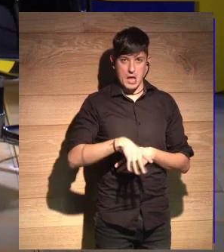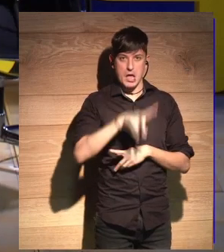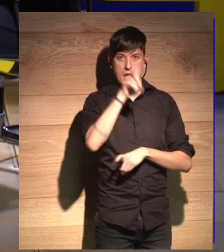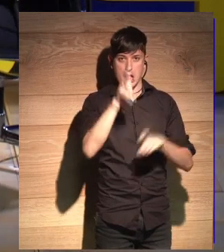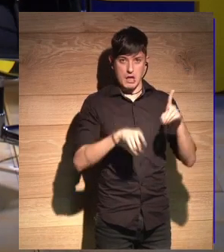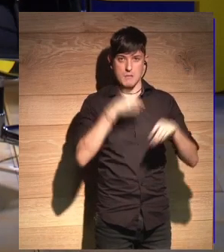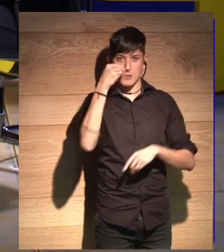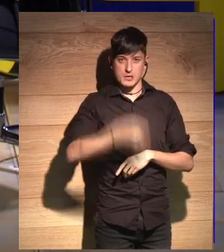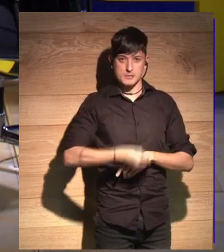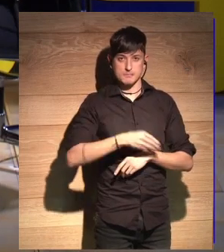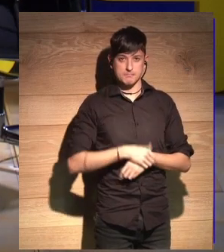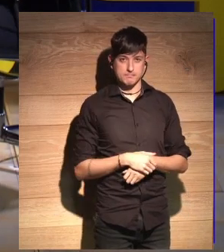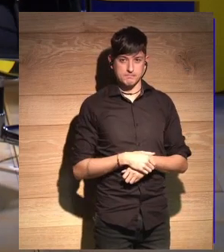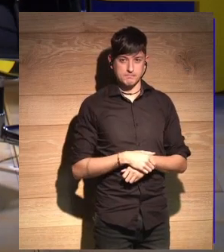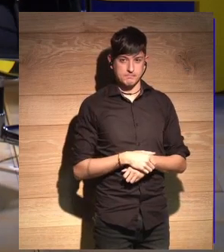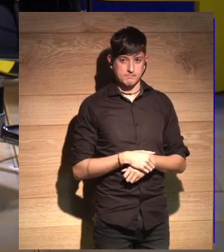In